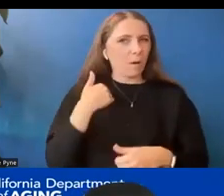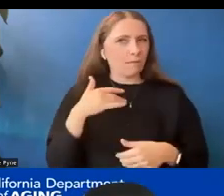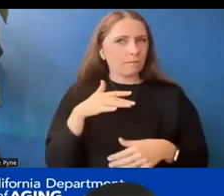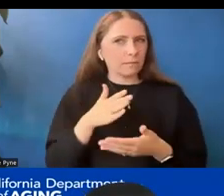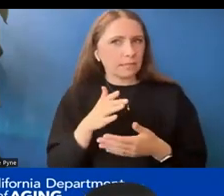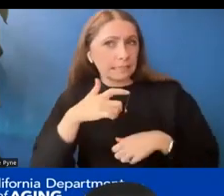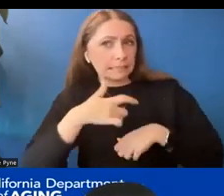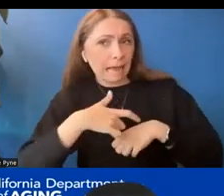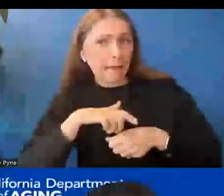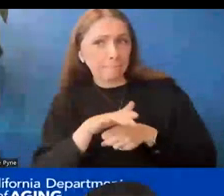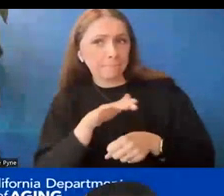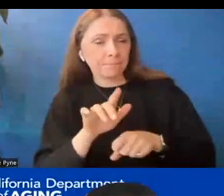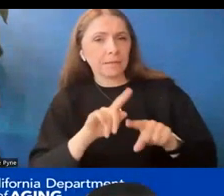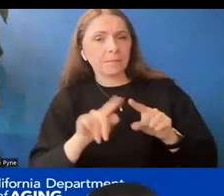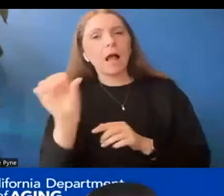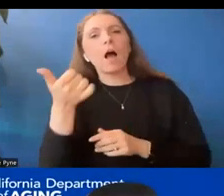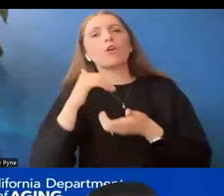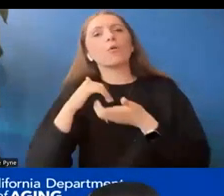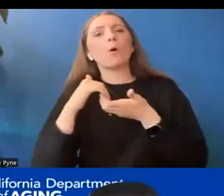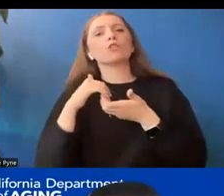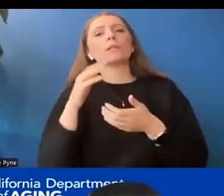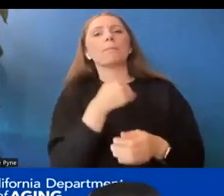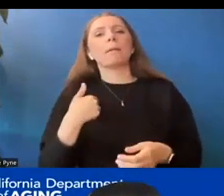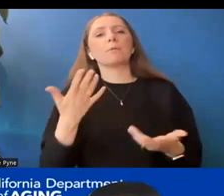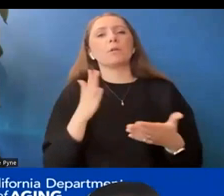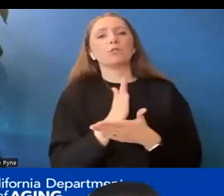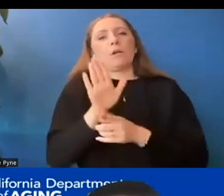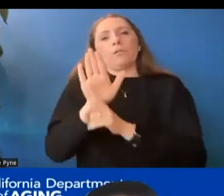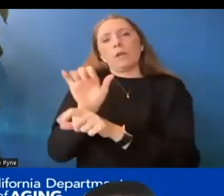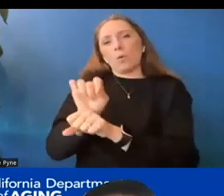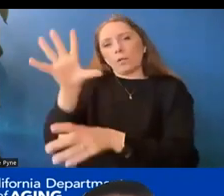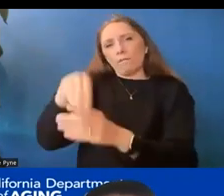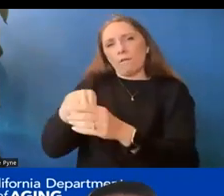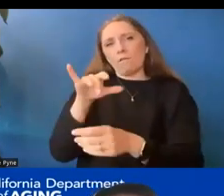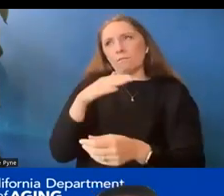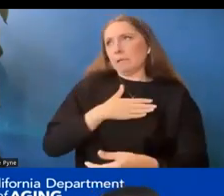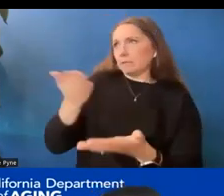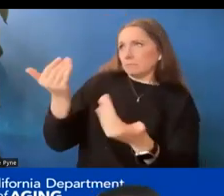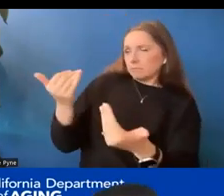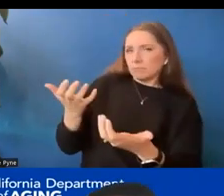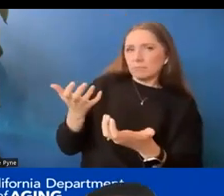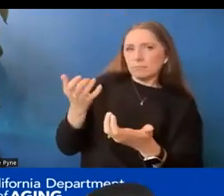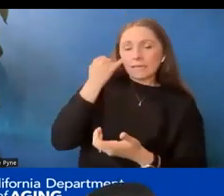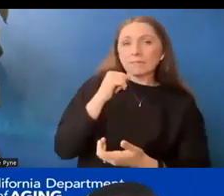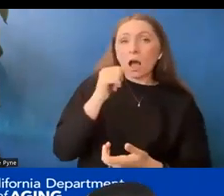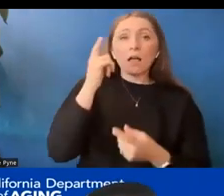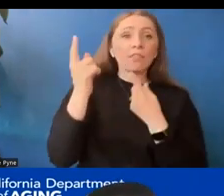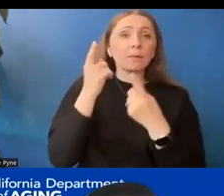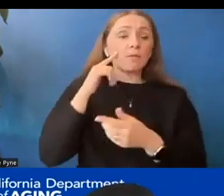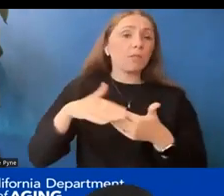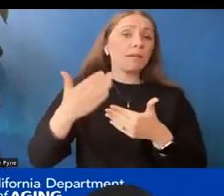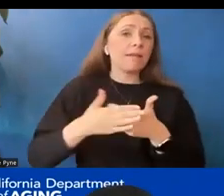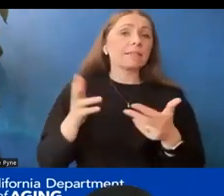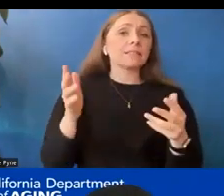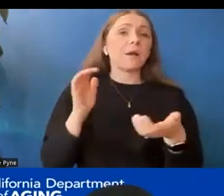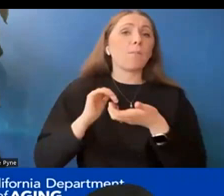but if other partnership members want to share some of the work that they're involved in, please feel free. If not, you can think about it for the next partnership